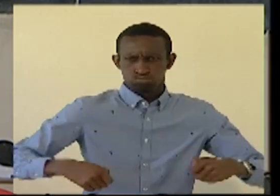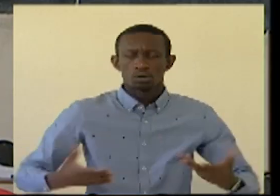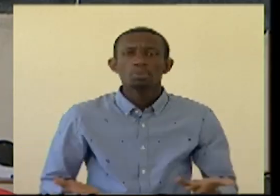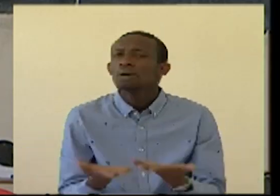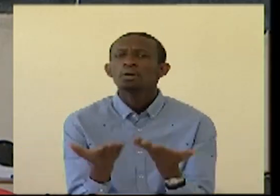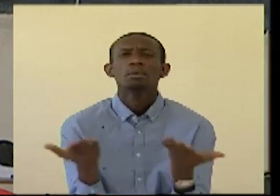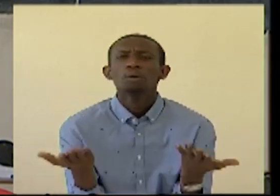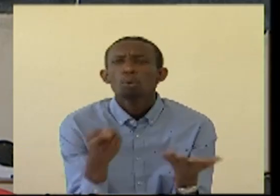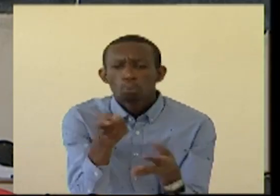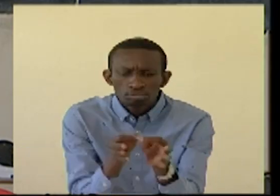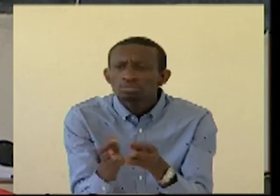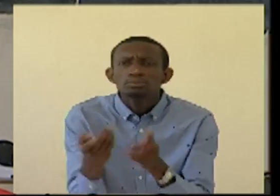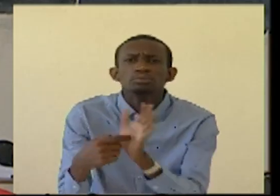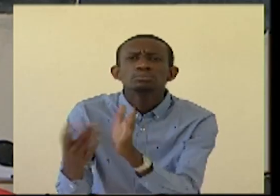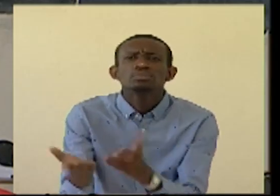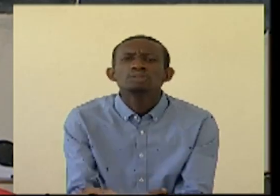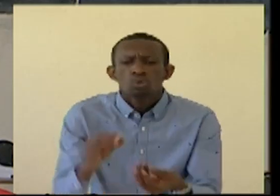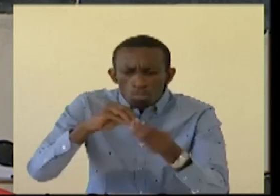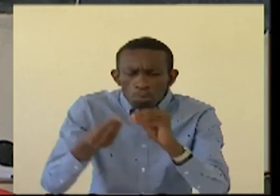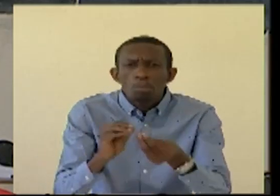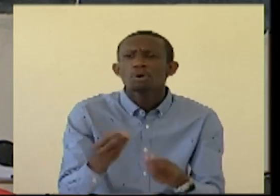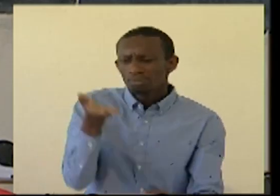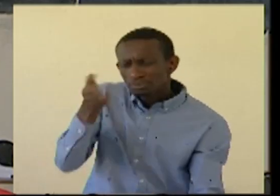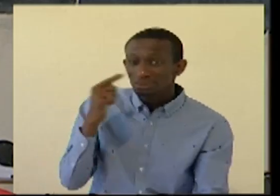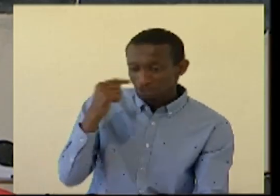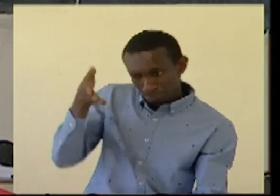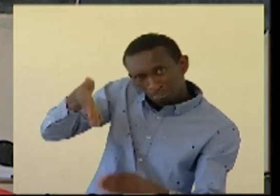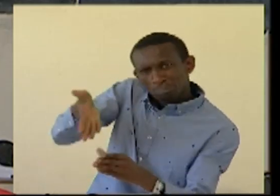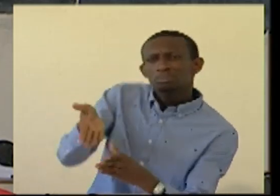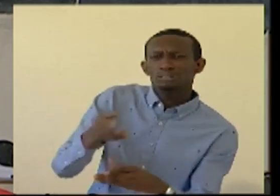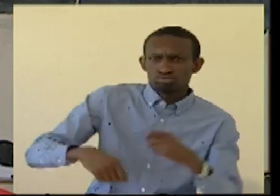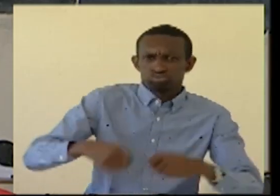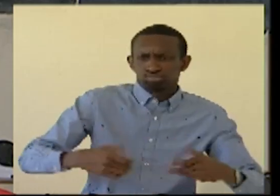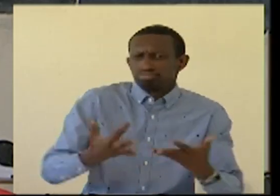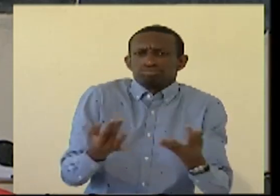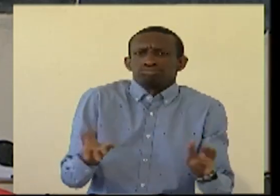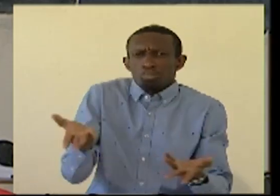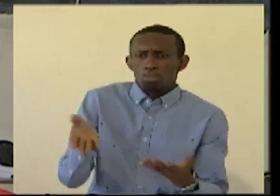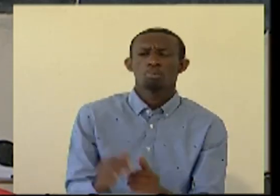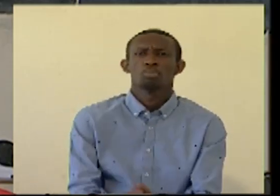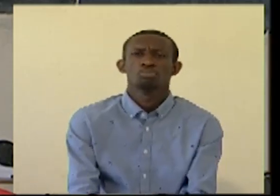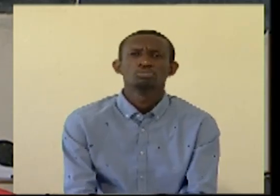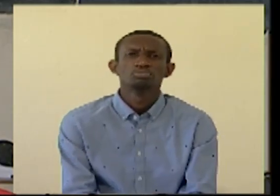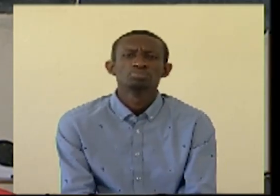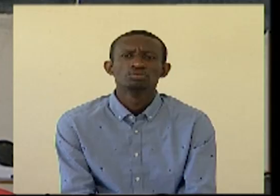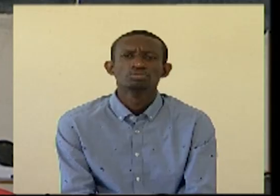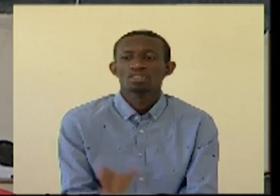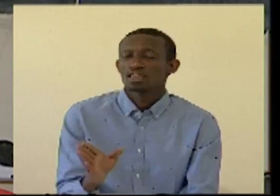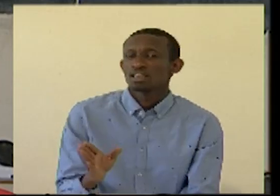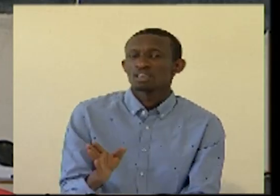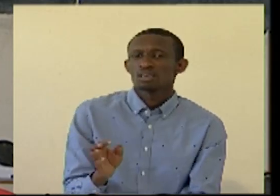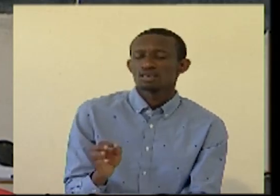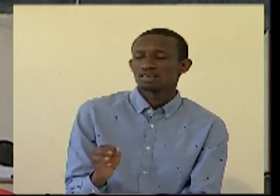How will you determine the number of particles that are reacting in your reaction? It is